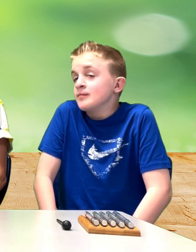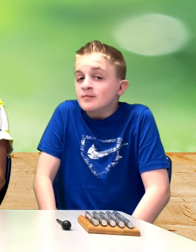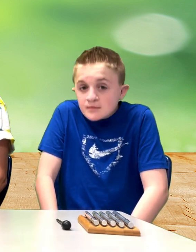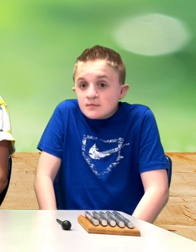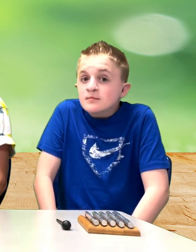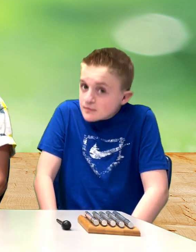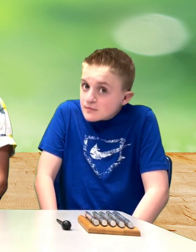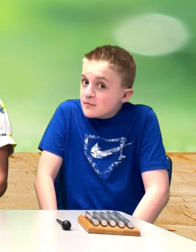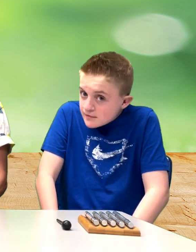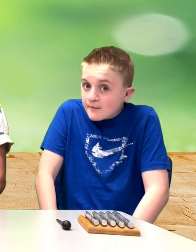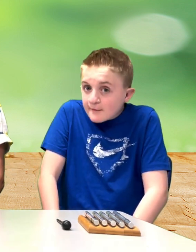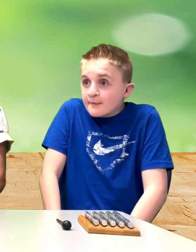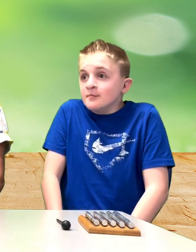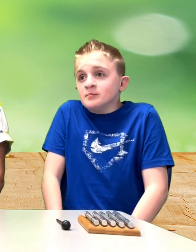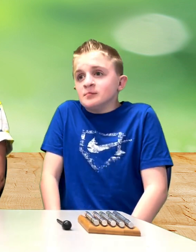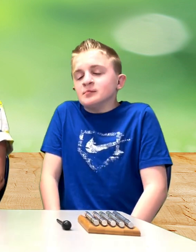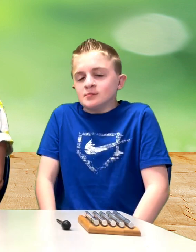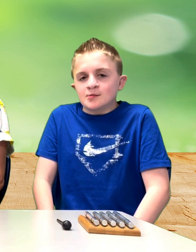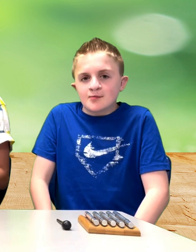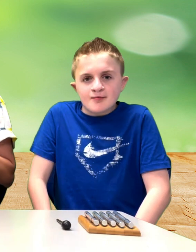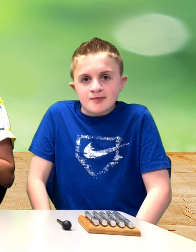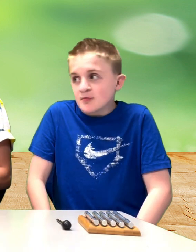give up.